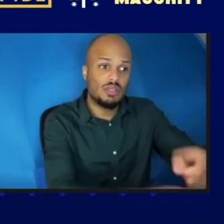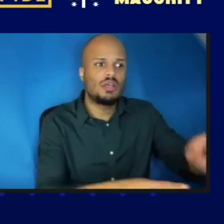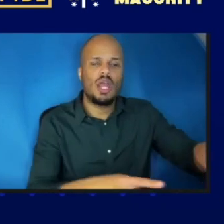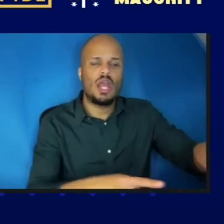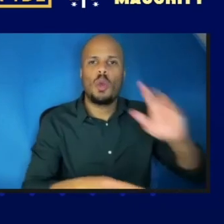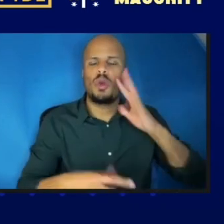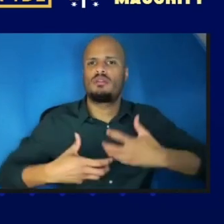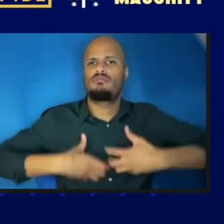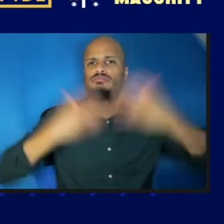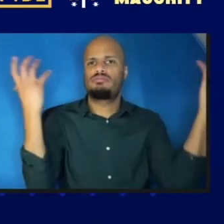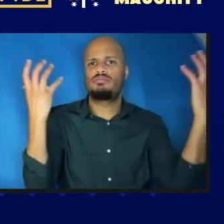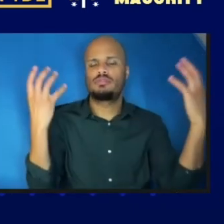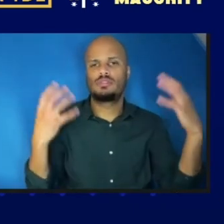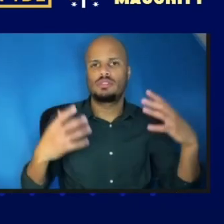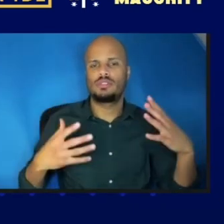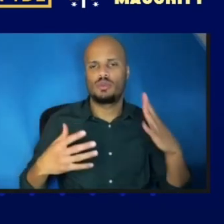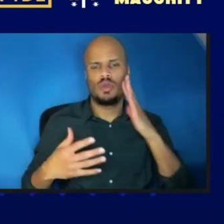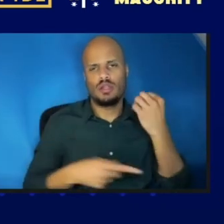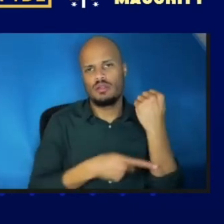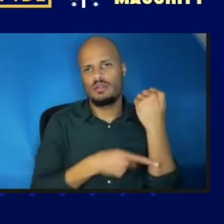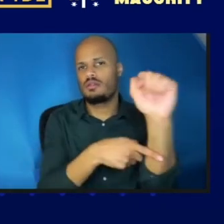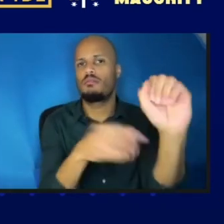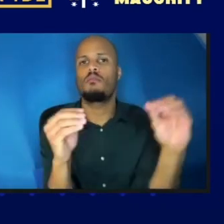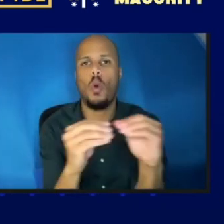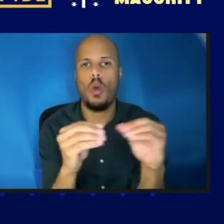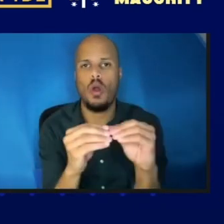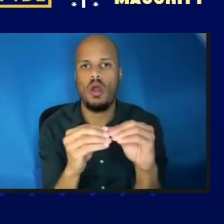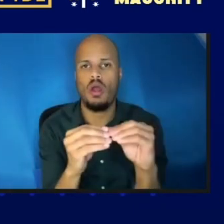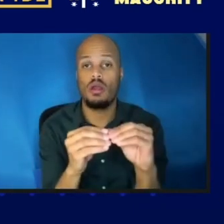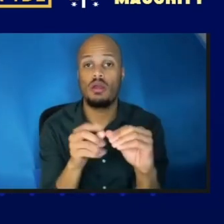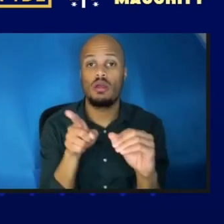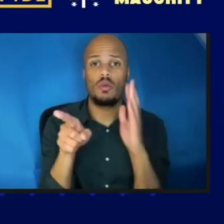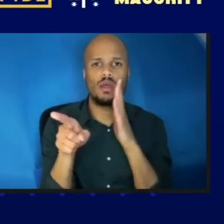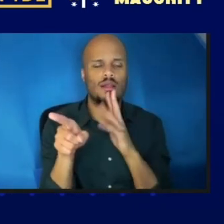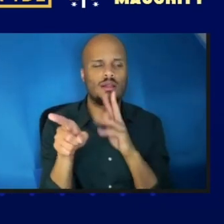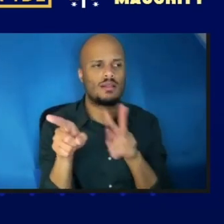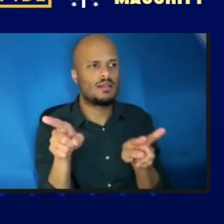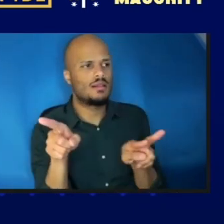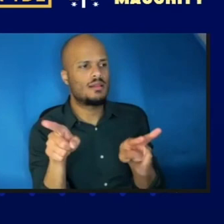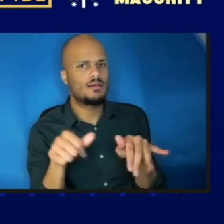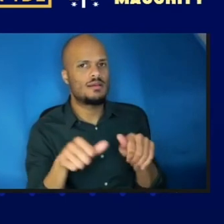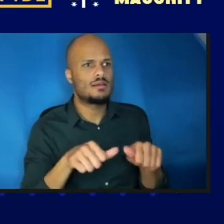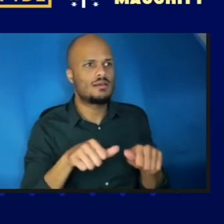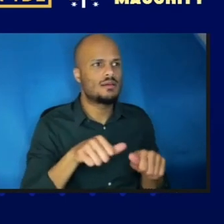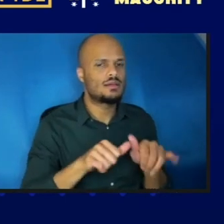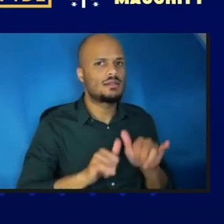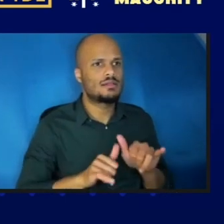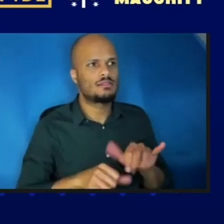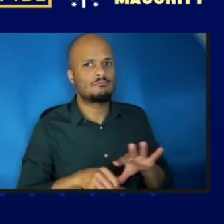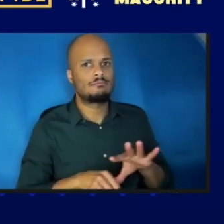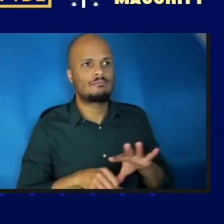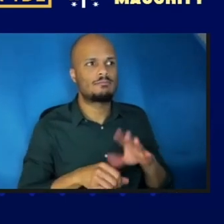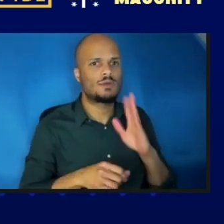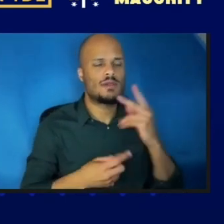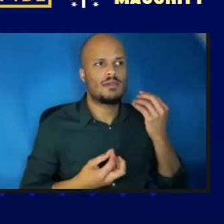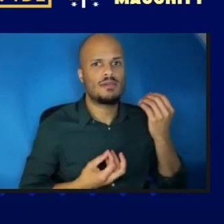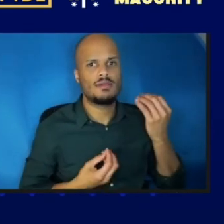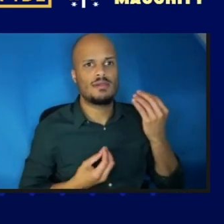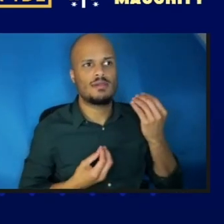this historic moment, right? That makes them question if they're on the right side of history or freedom.